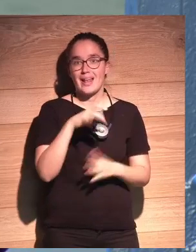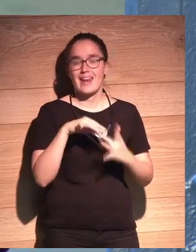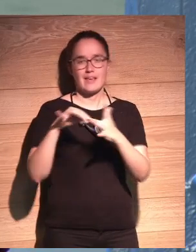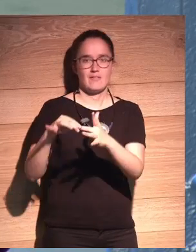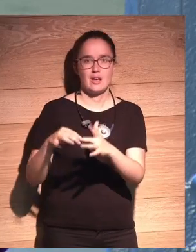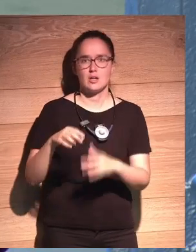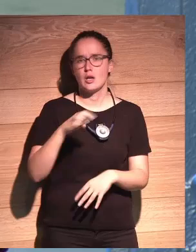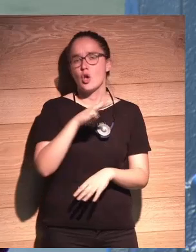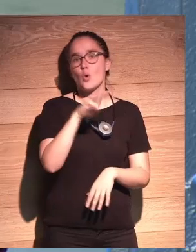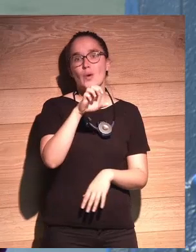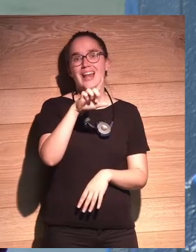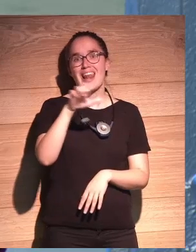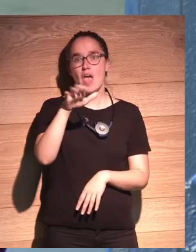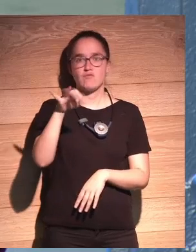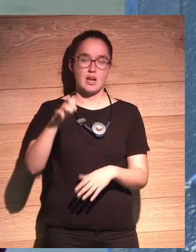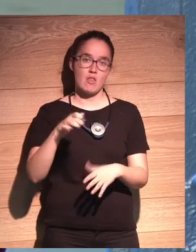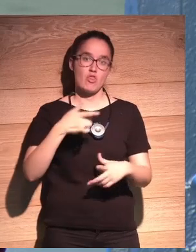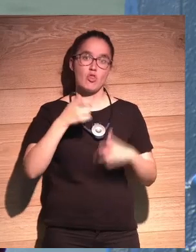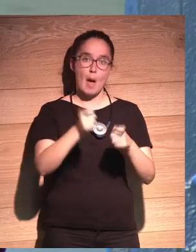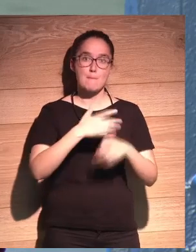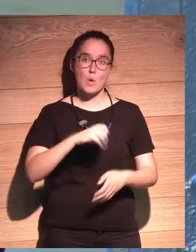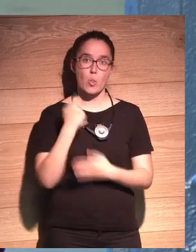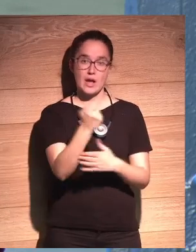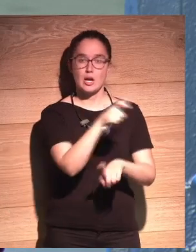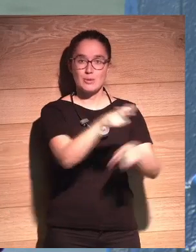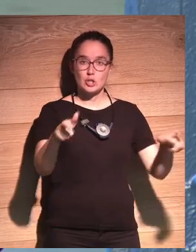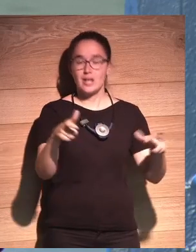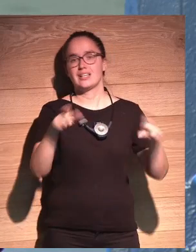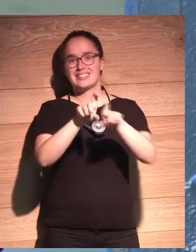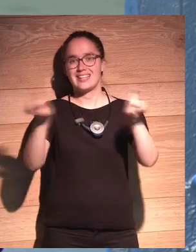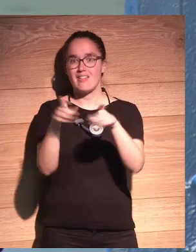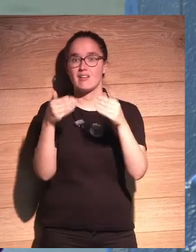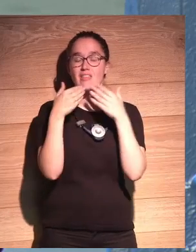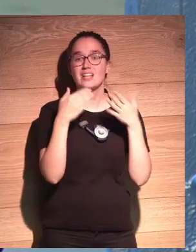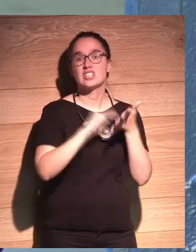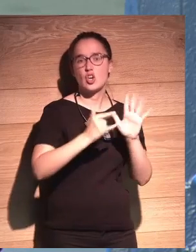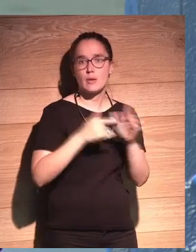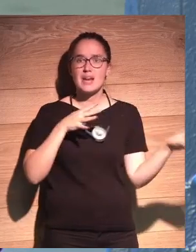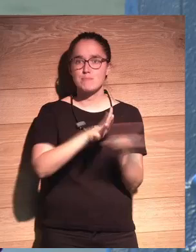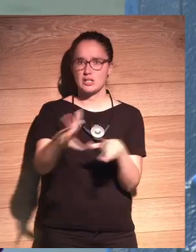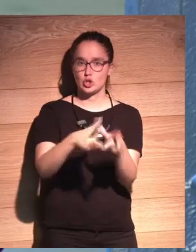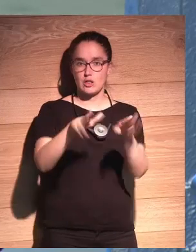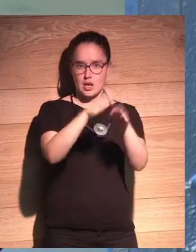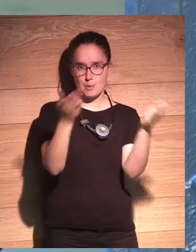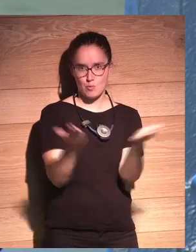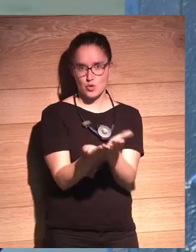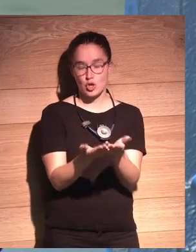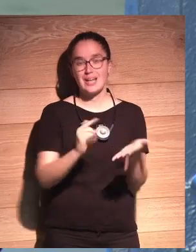a teacher in Instituto de Empresa, and Willever also empowers individuals and